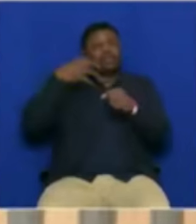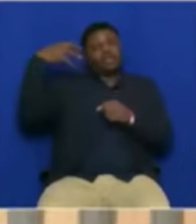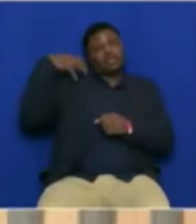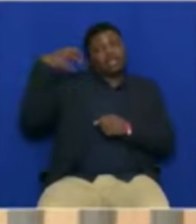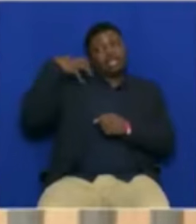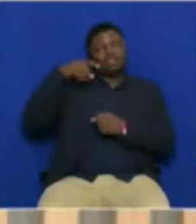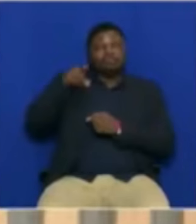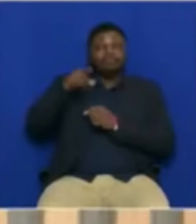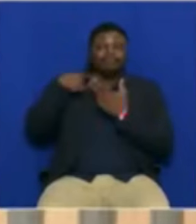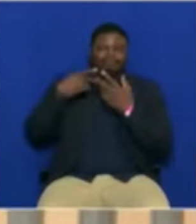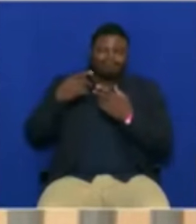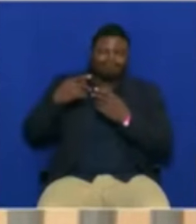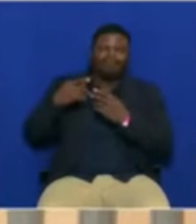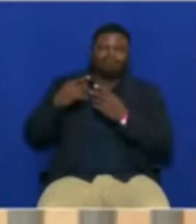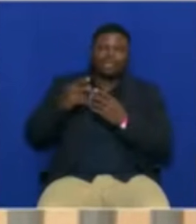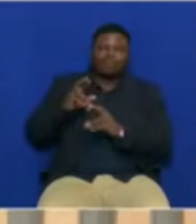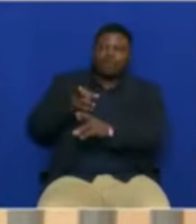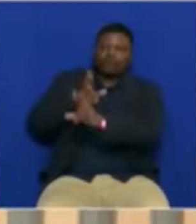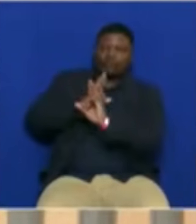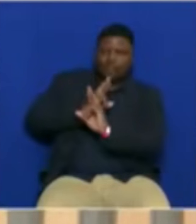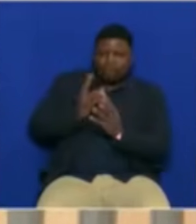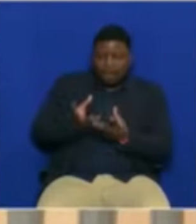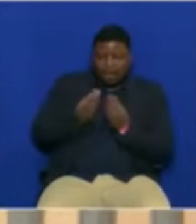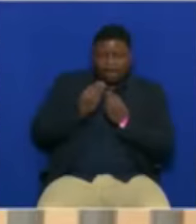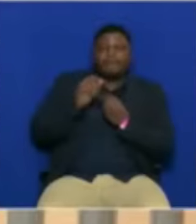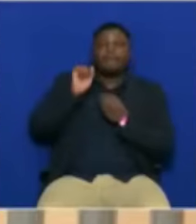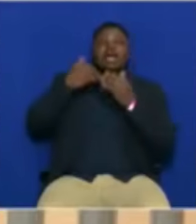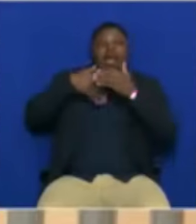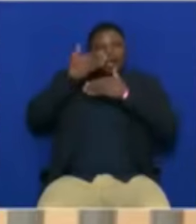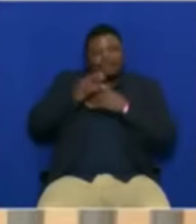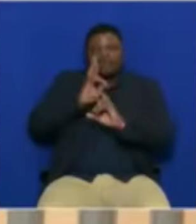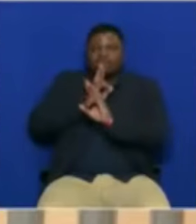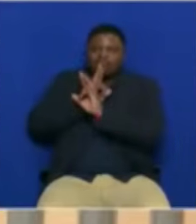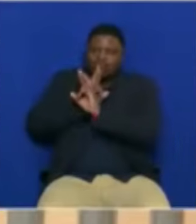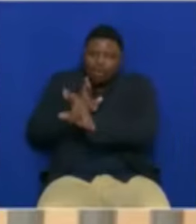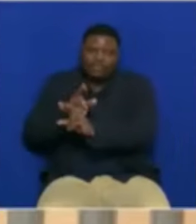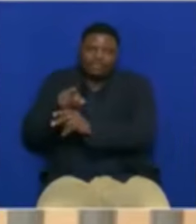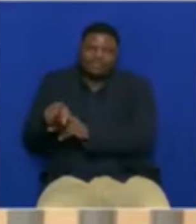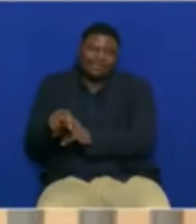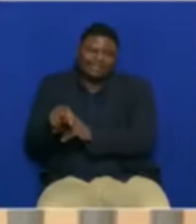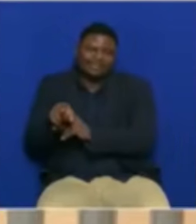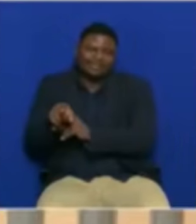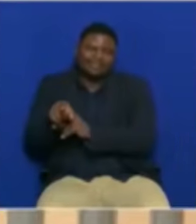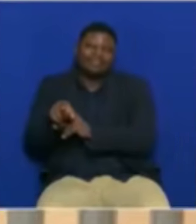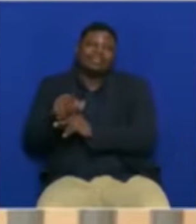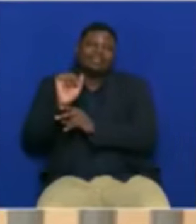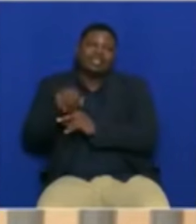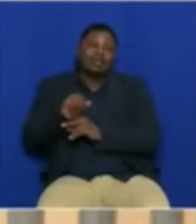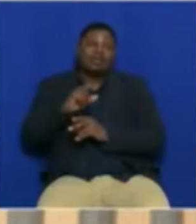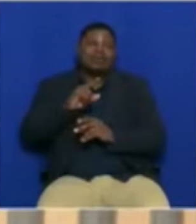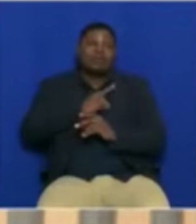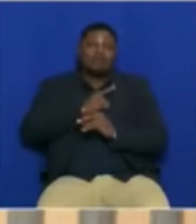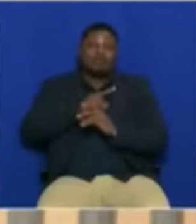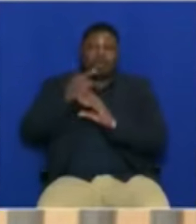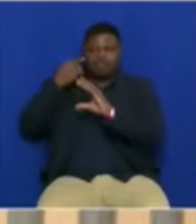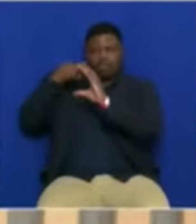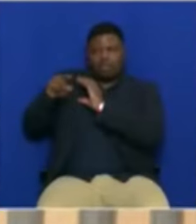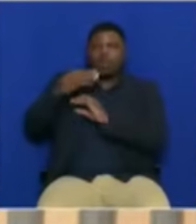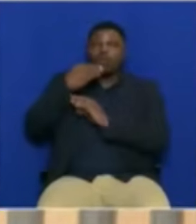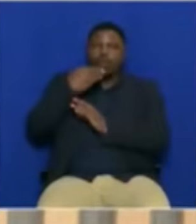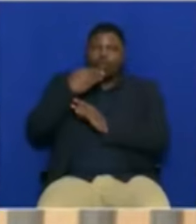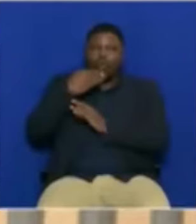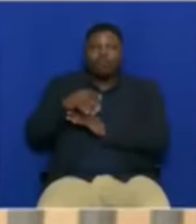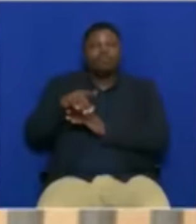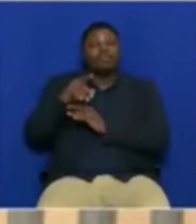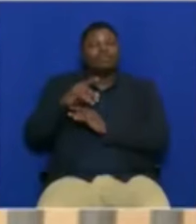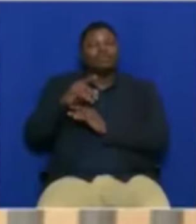the complaint to be dealt with, and directs that complaint to Major General Sebola and Litoko. We need